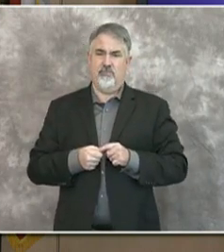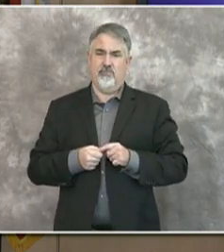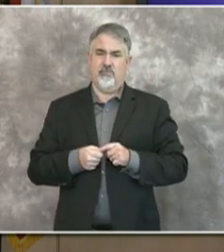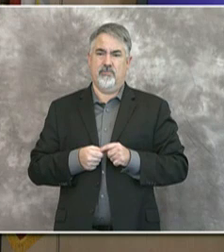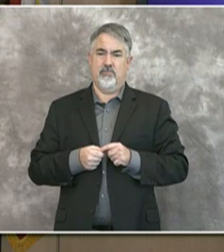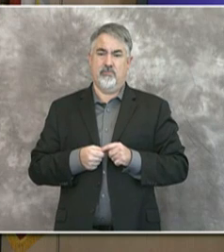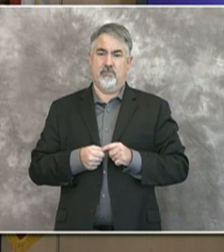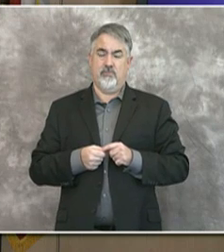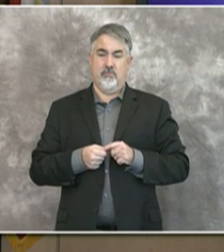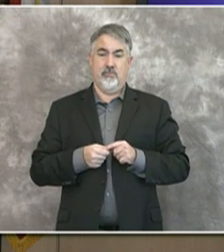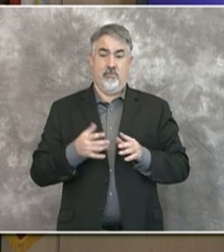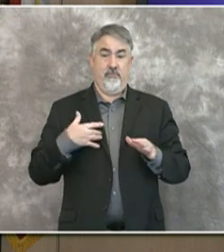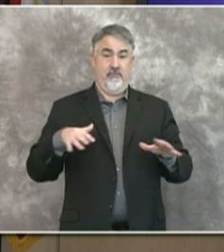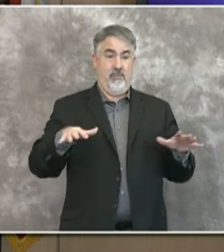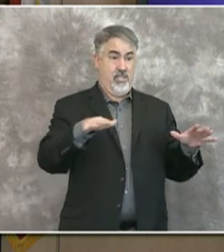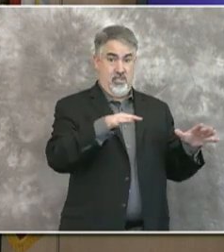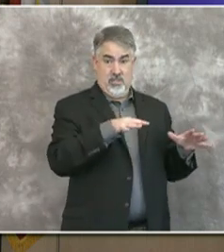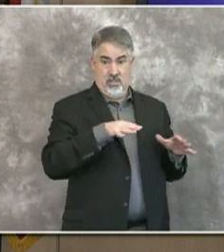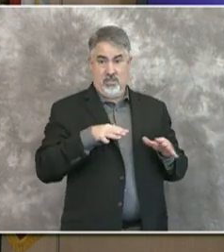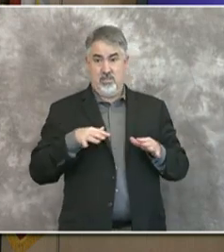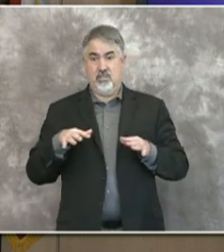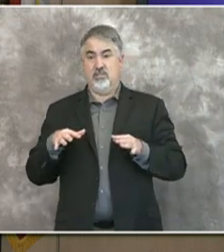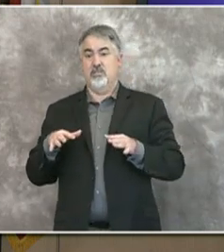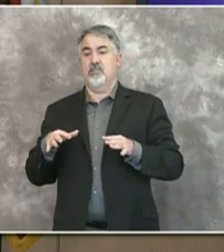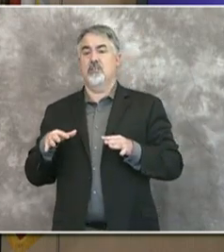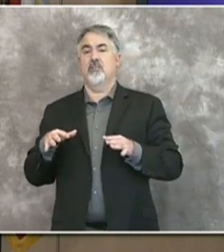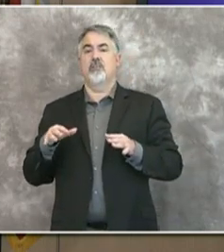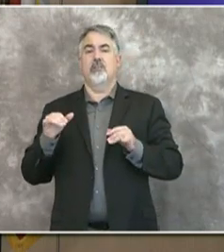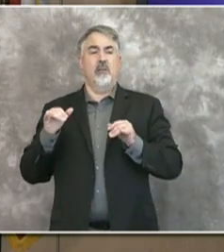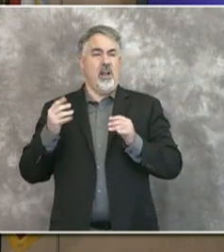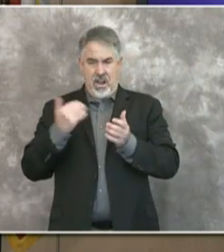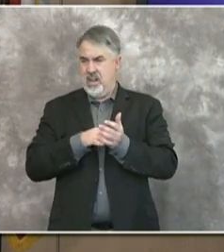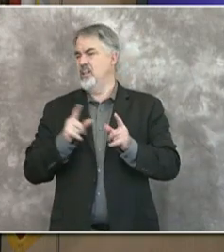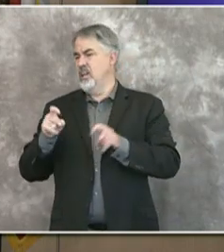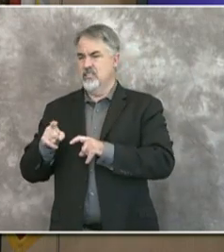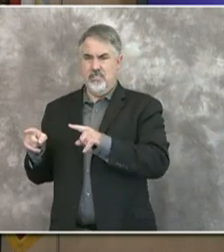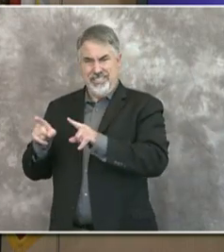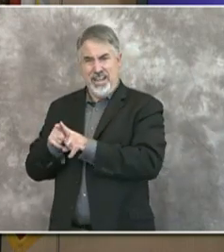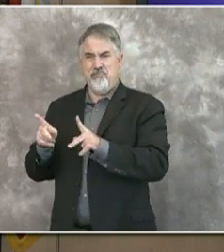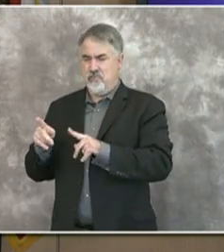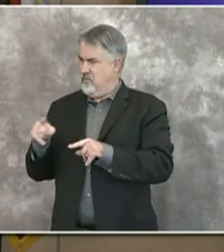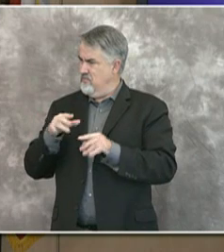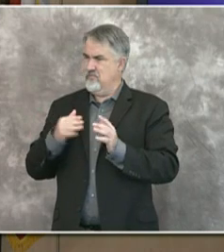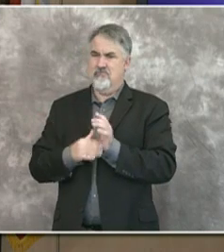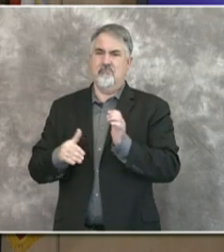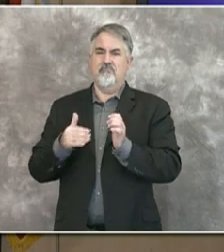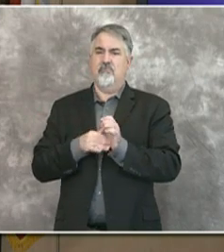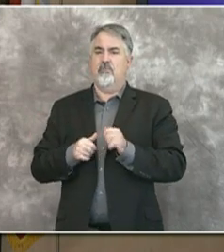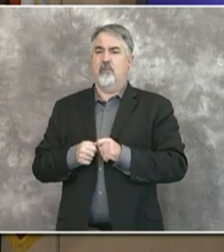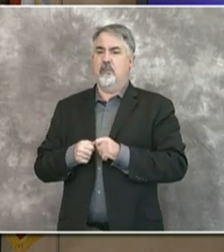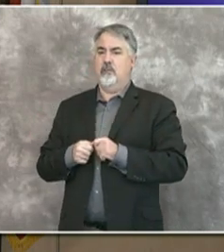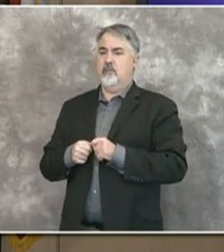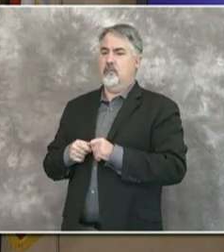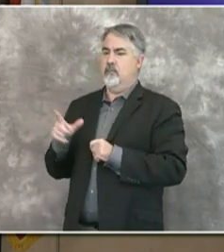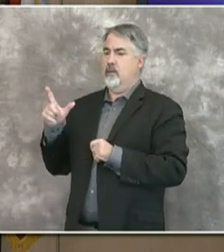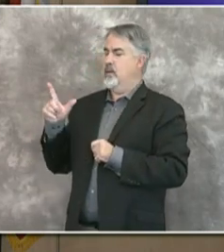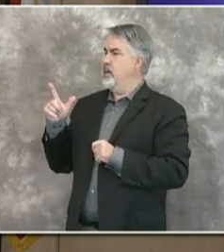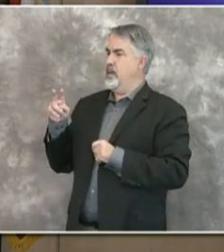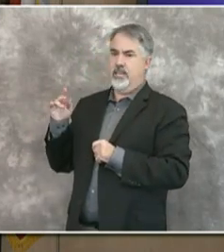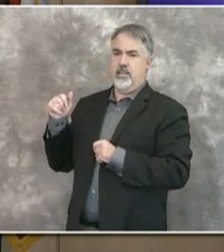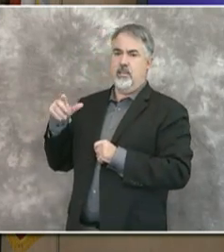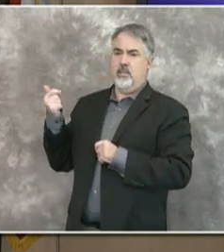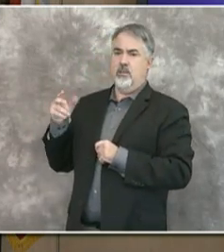begin retesting the same individuals. Oh, I do have one more. This is from Lindsay Winkley with the Union